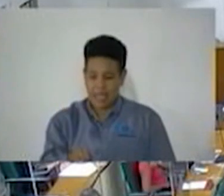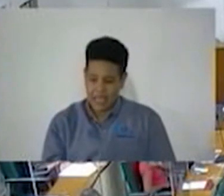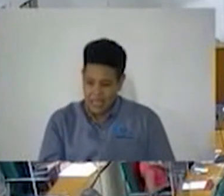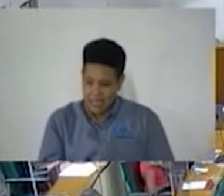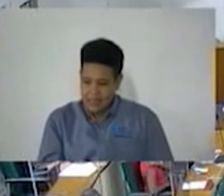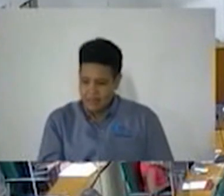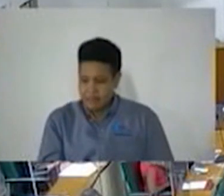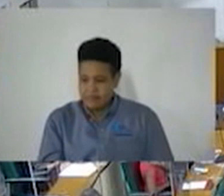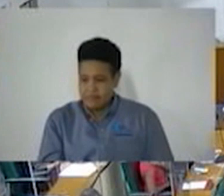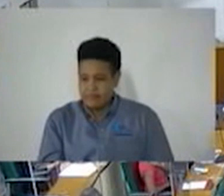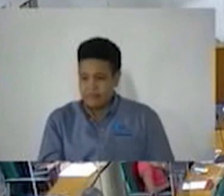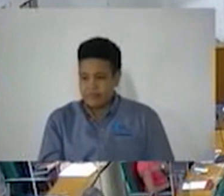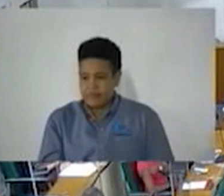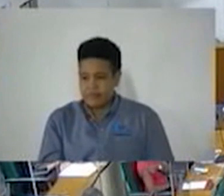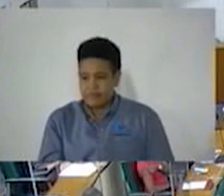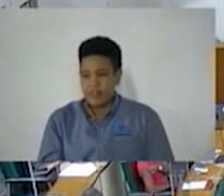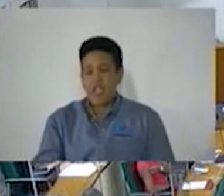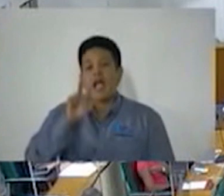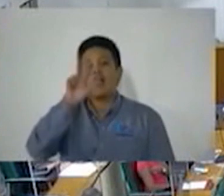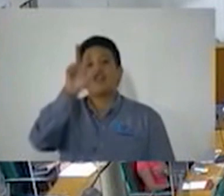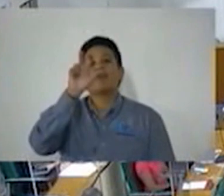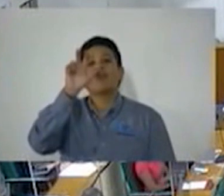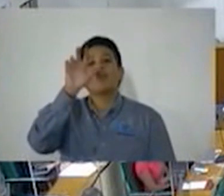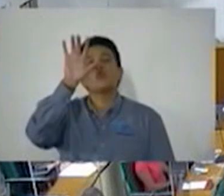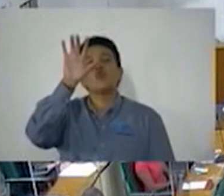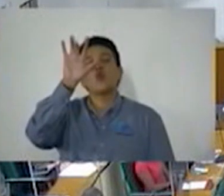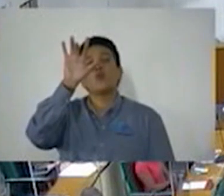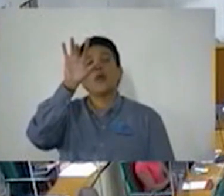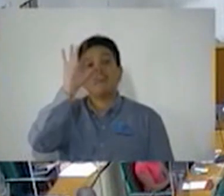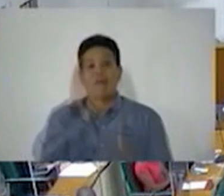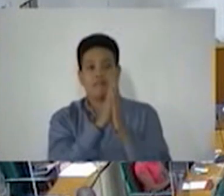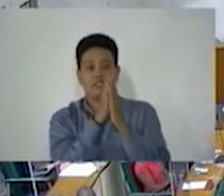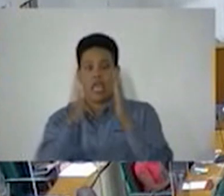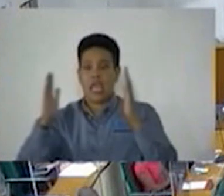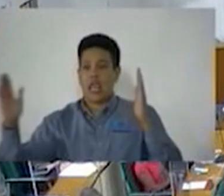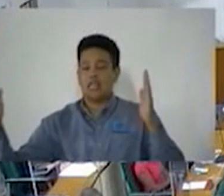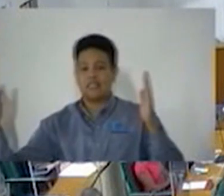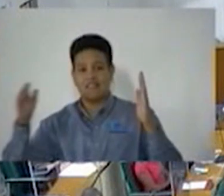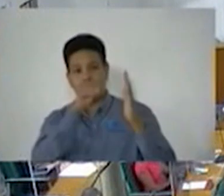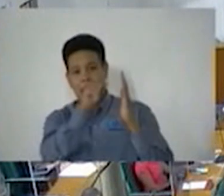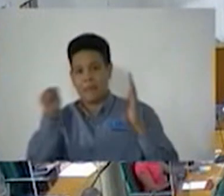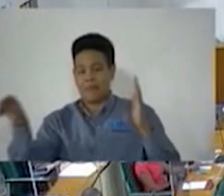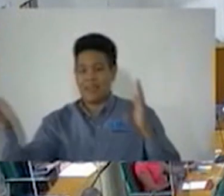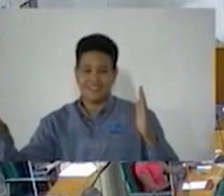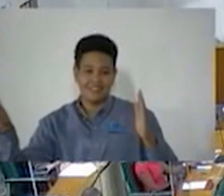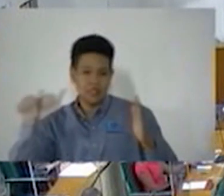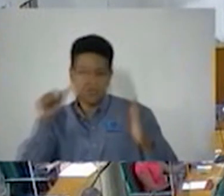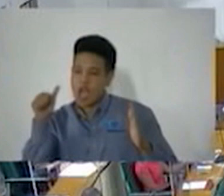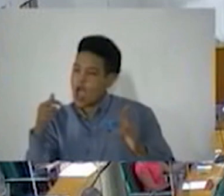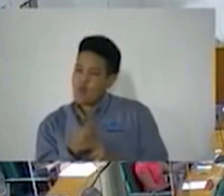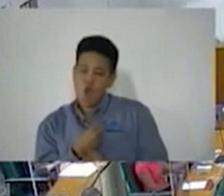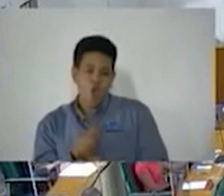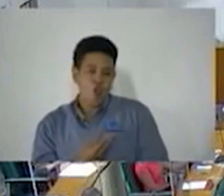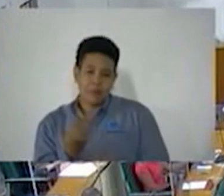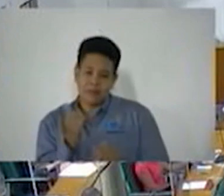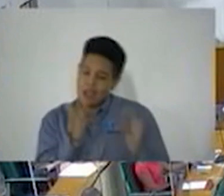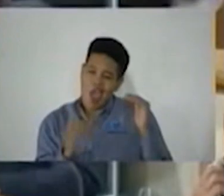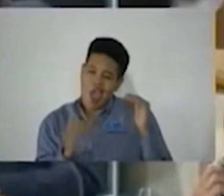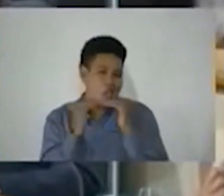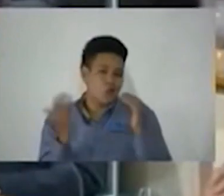and 325 scales. And this is utterly unworkable,